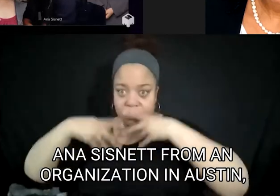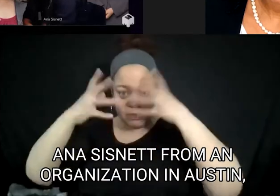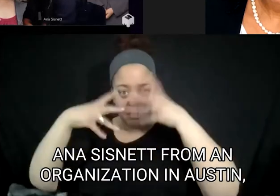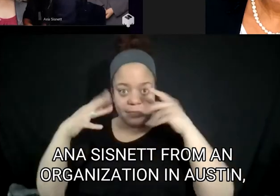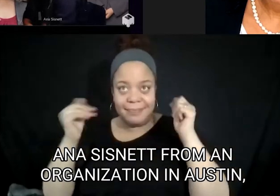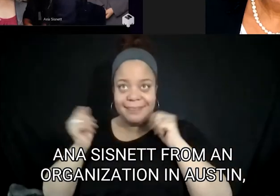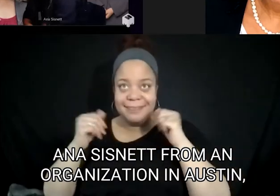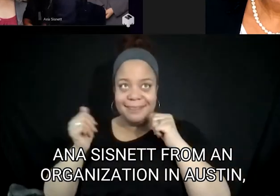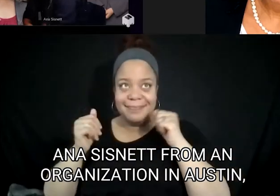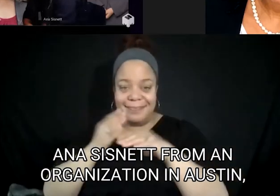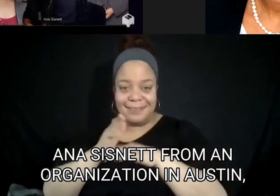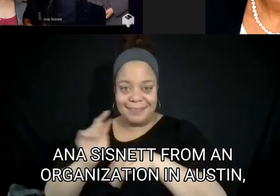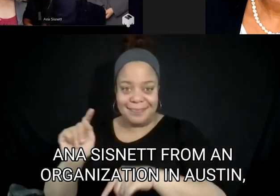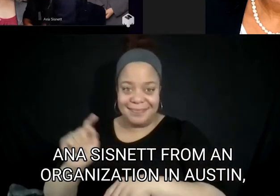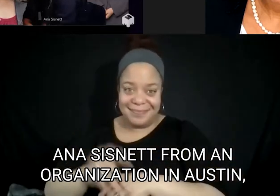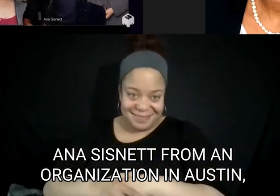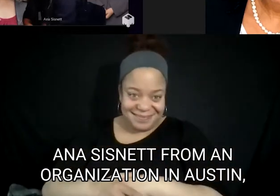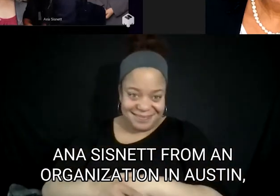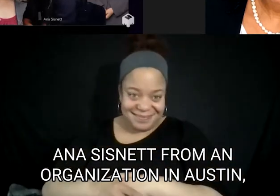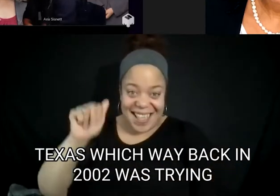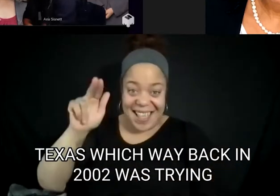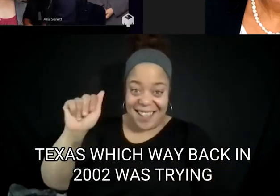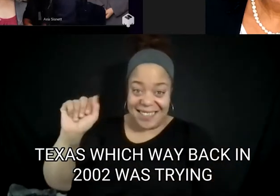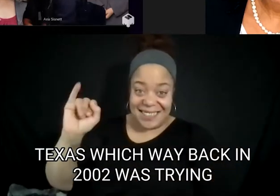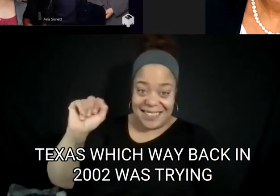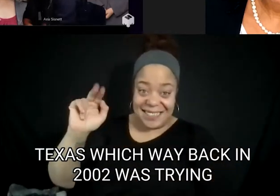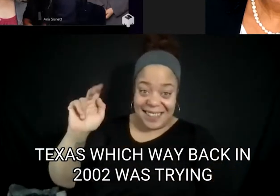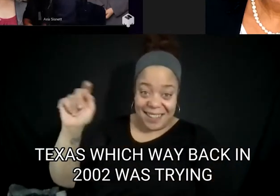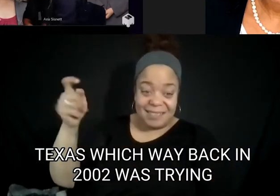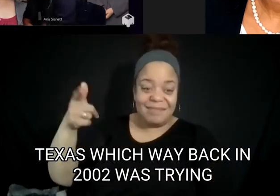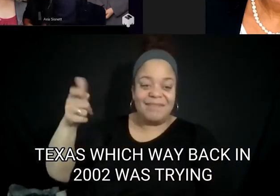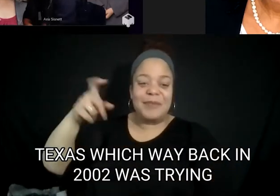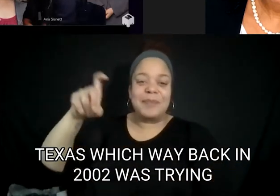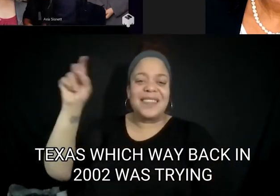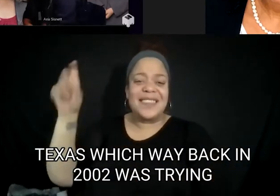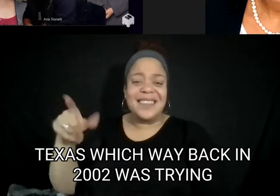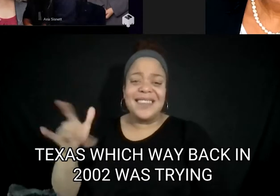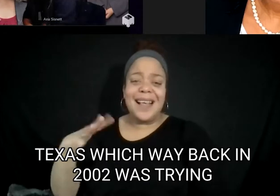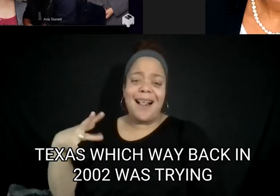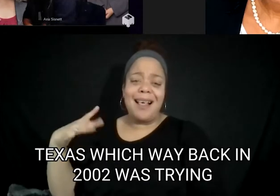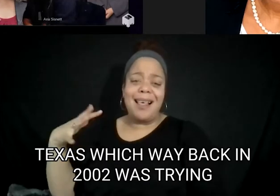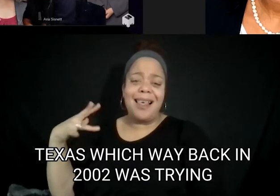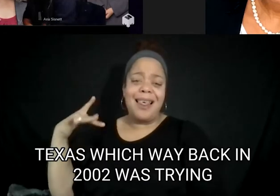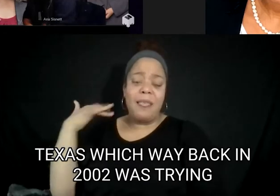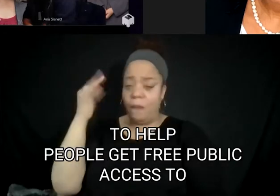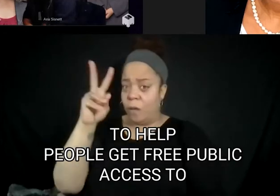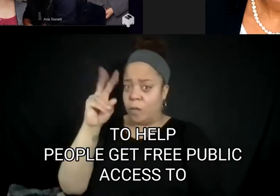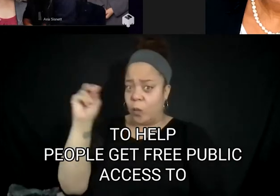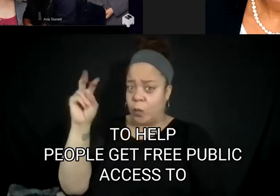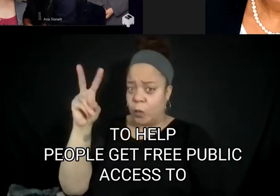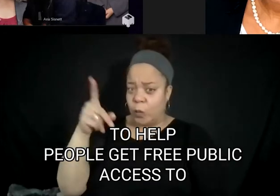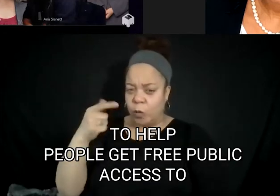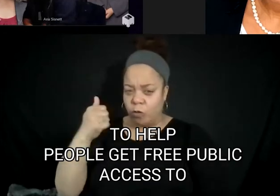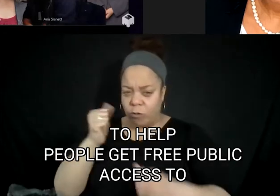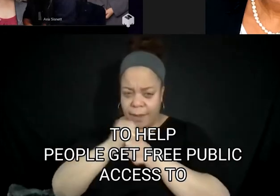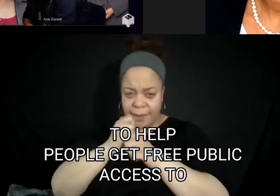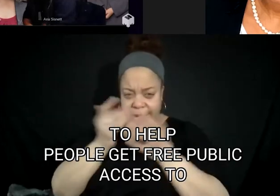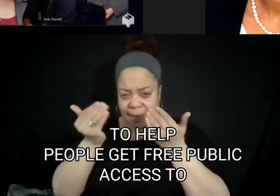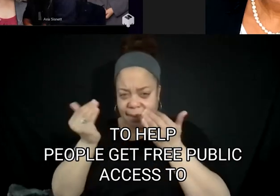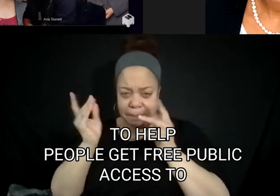people get free public access to the internet. So these were just a handful. There are actually many more folks that were